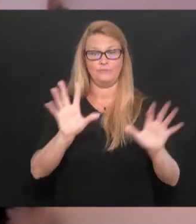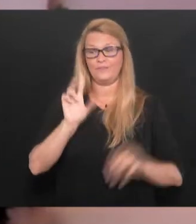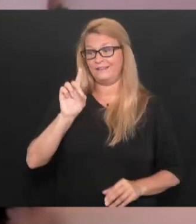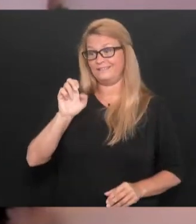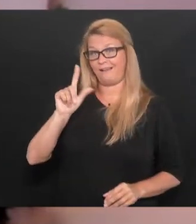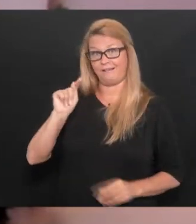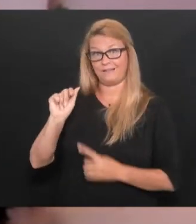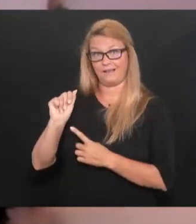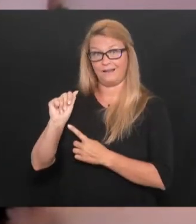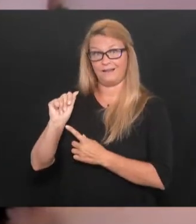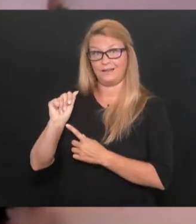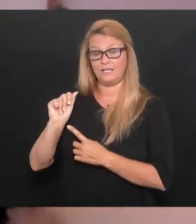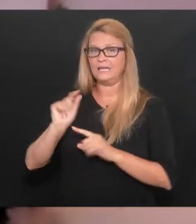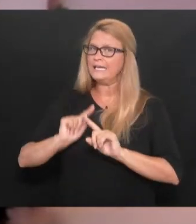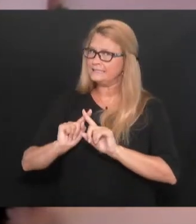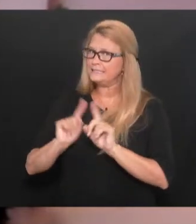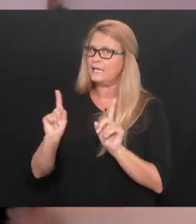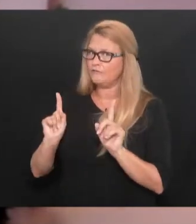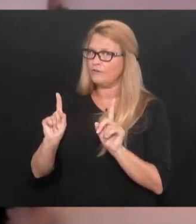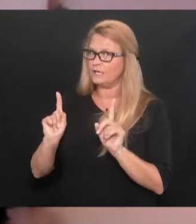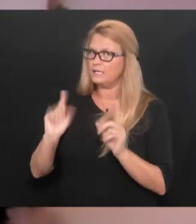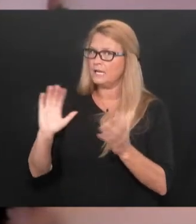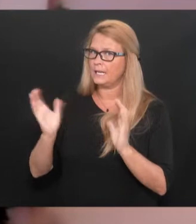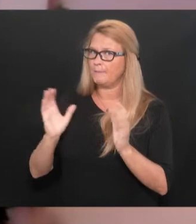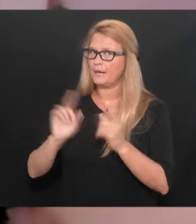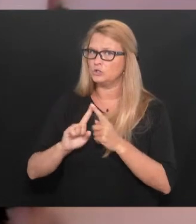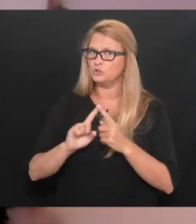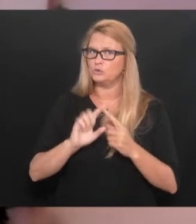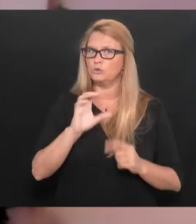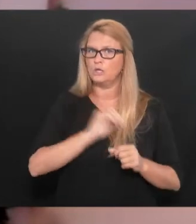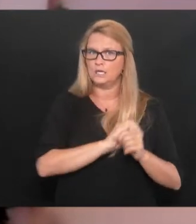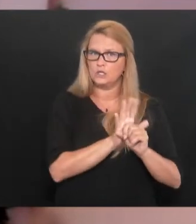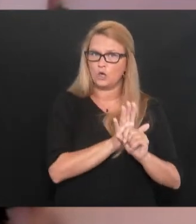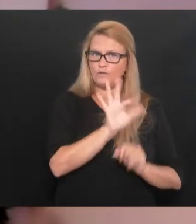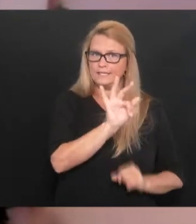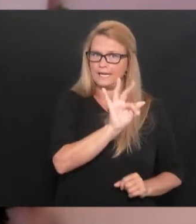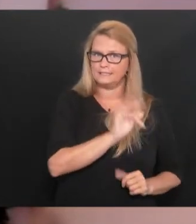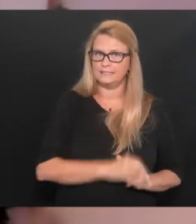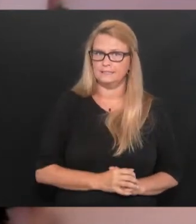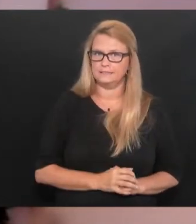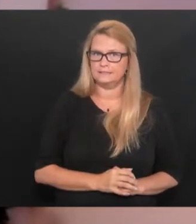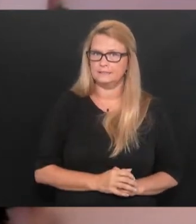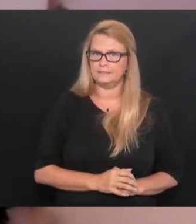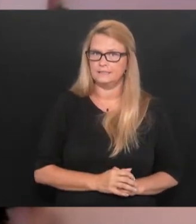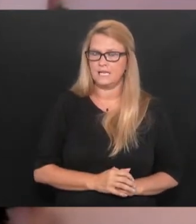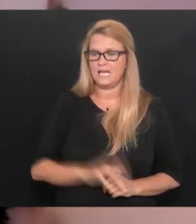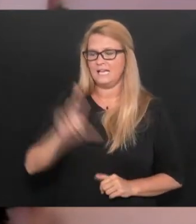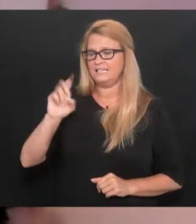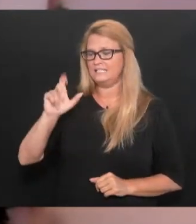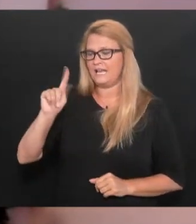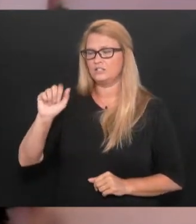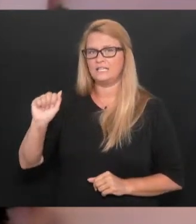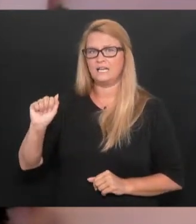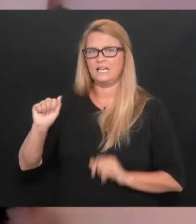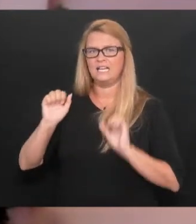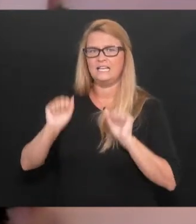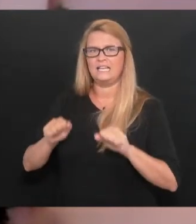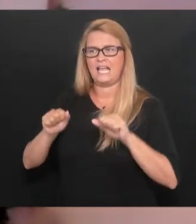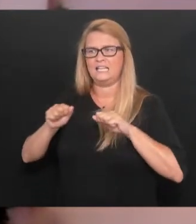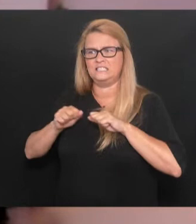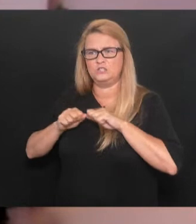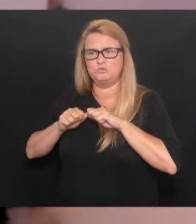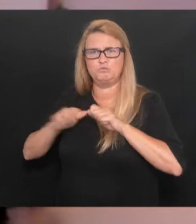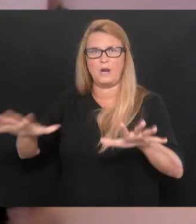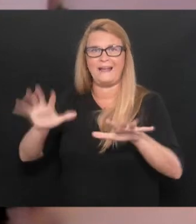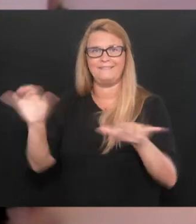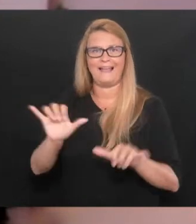variant is different than any variant that we've seen of COVID-19. It can spread as quickly as chickenpox.